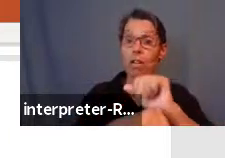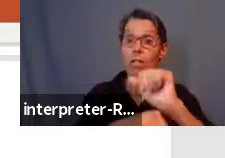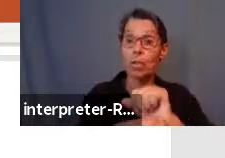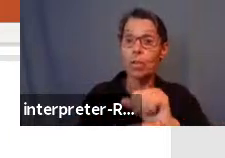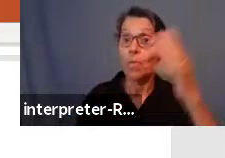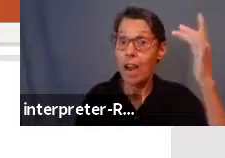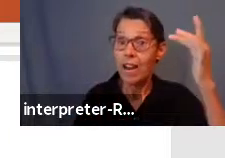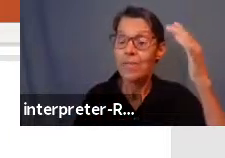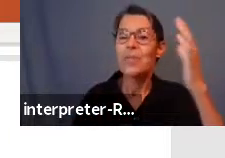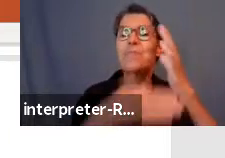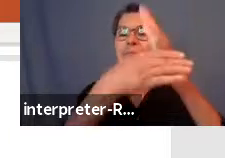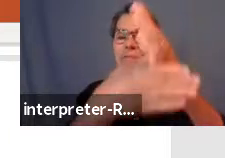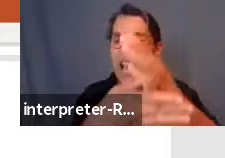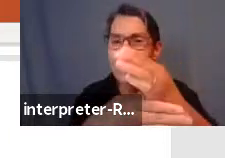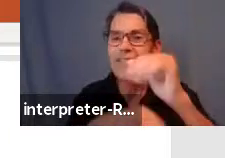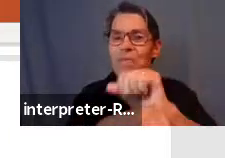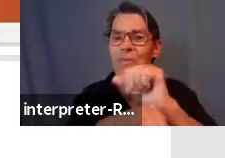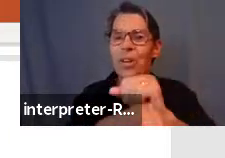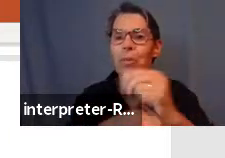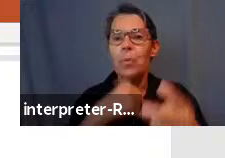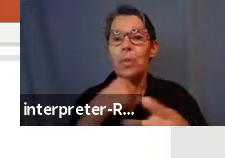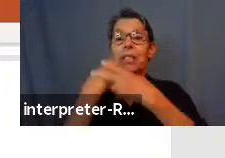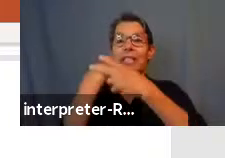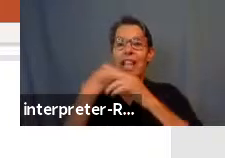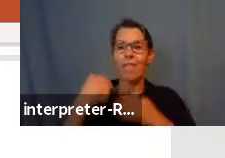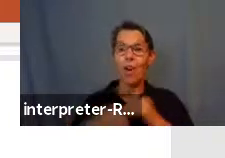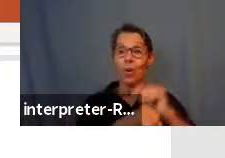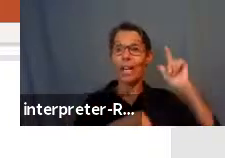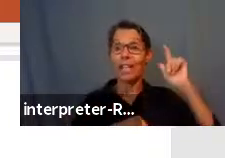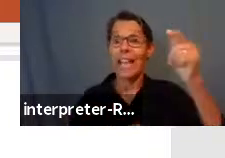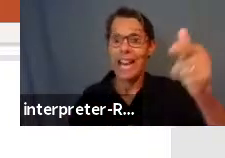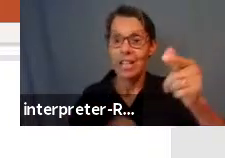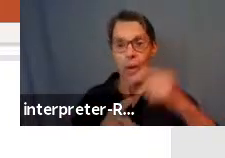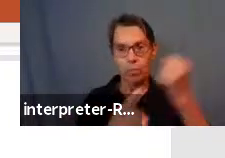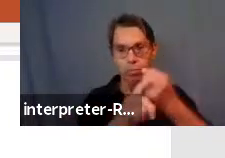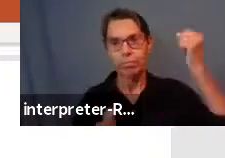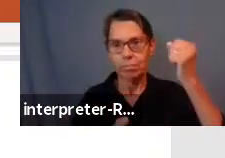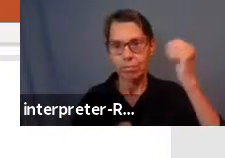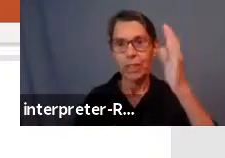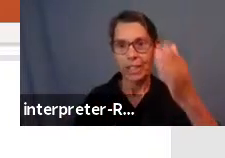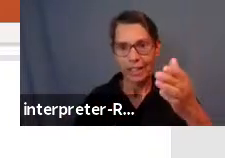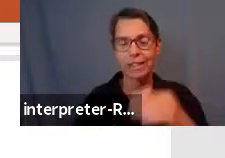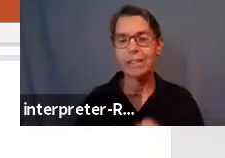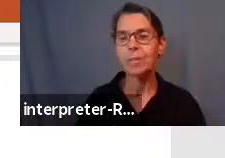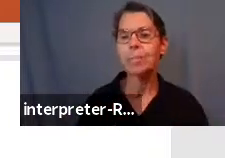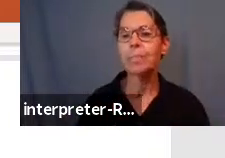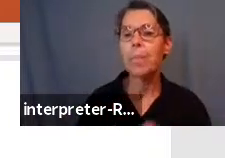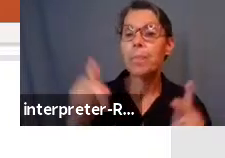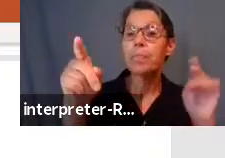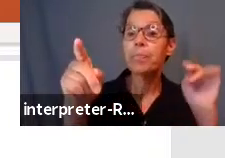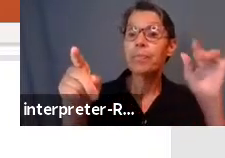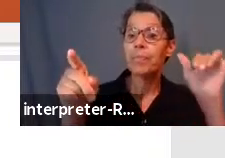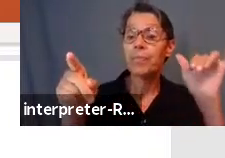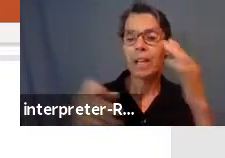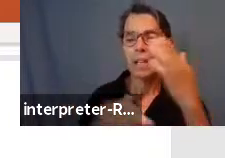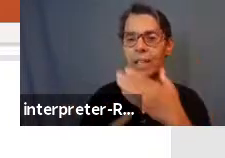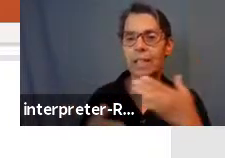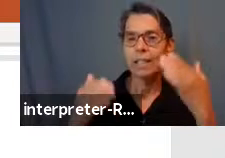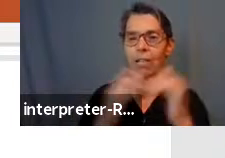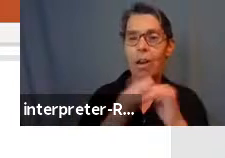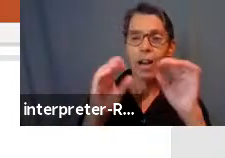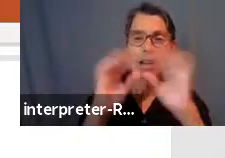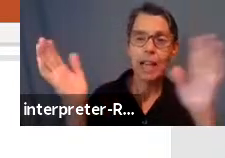more acute. Thank you. And I appreciate you addressing that because, in the hospitals right now, obviously I'm a